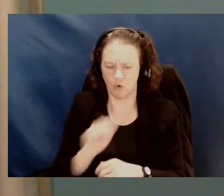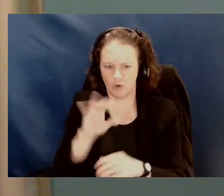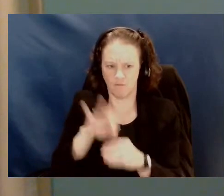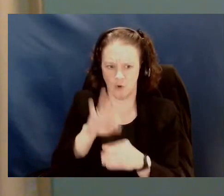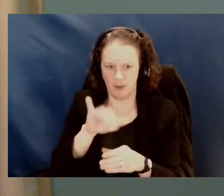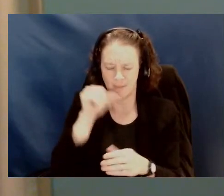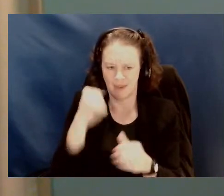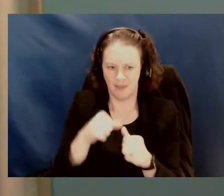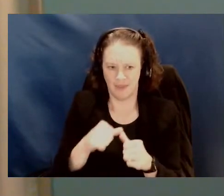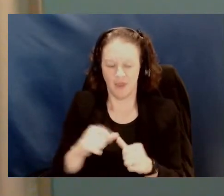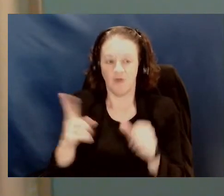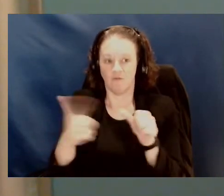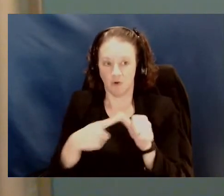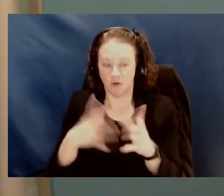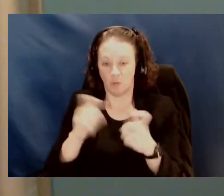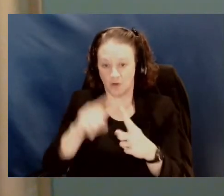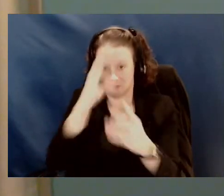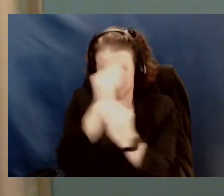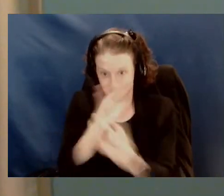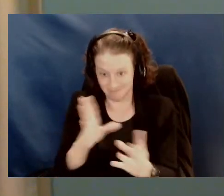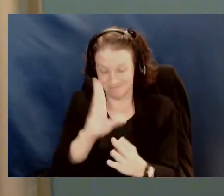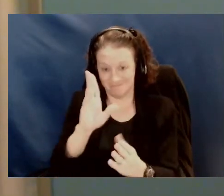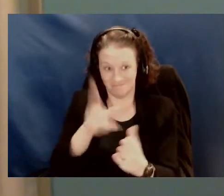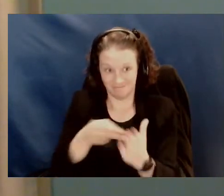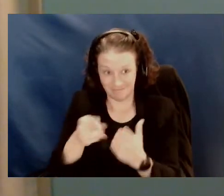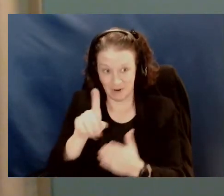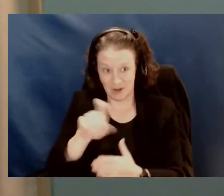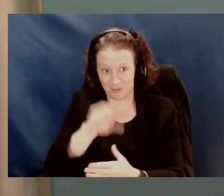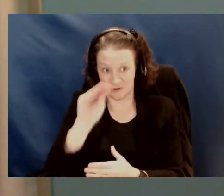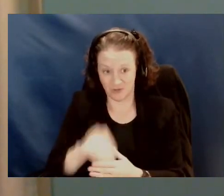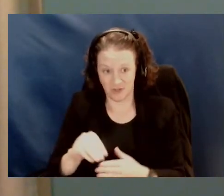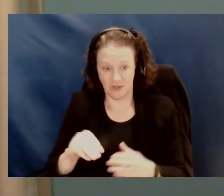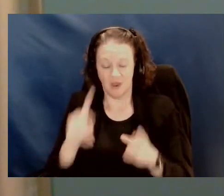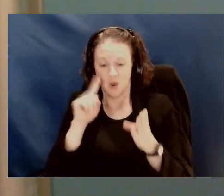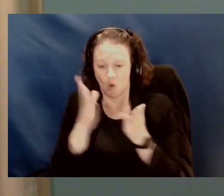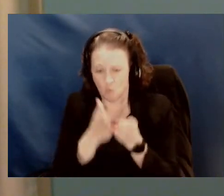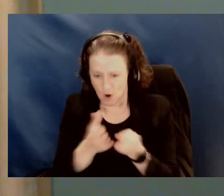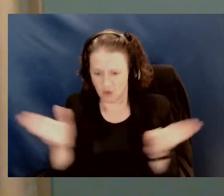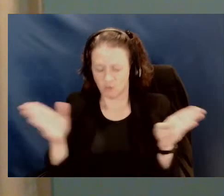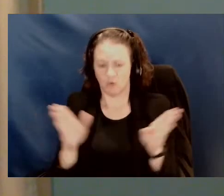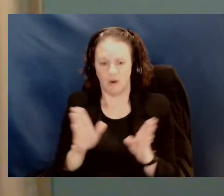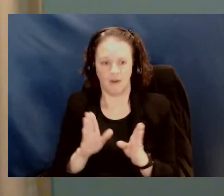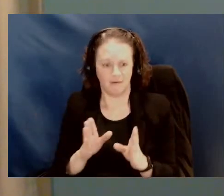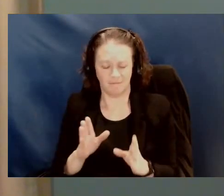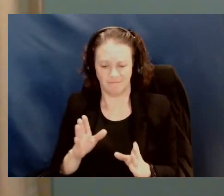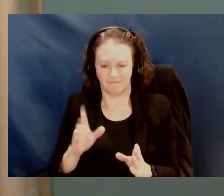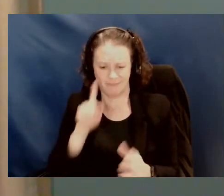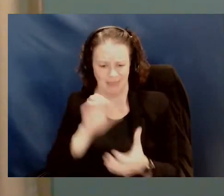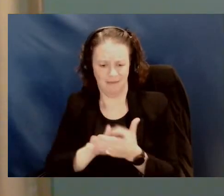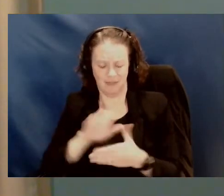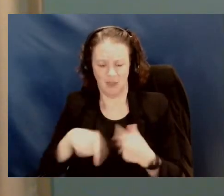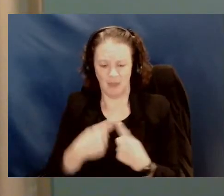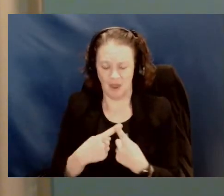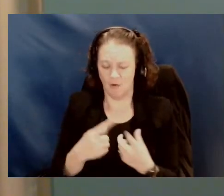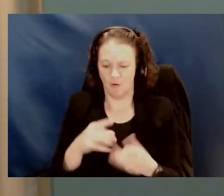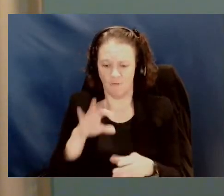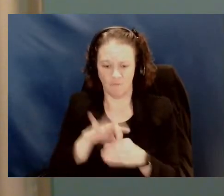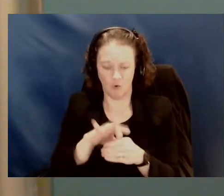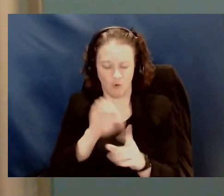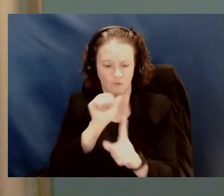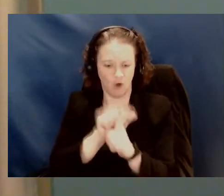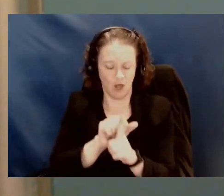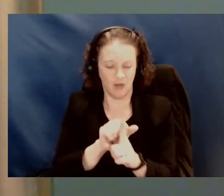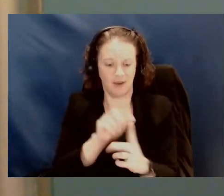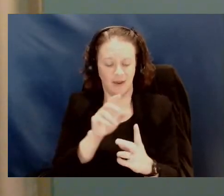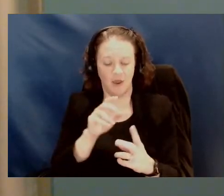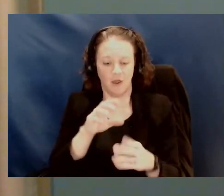state unequivocally that widespread claims of voter fraud in vote by mail, whether in Oregon or in any other state, those